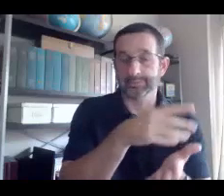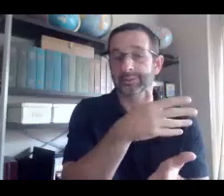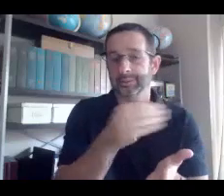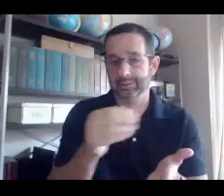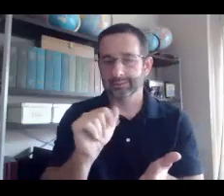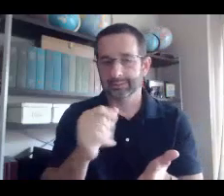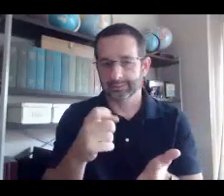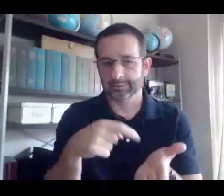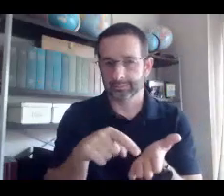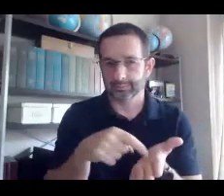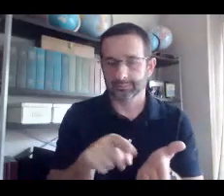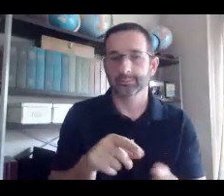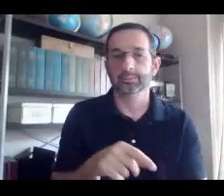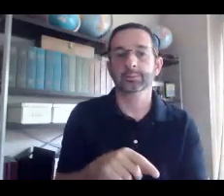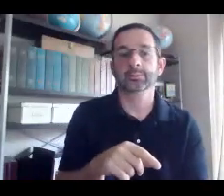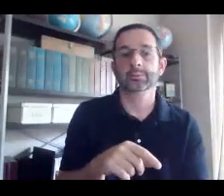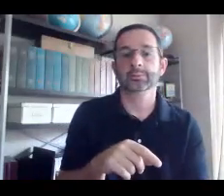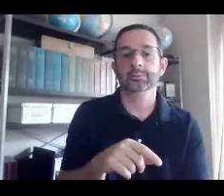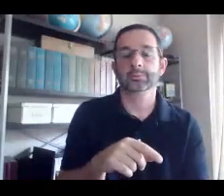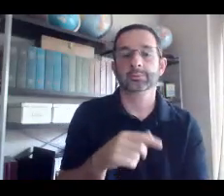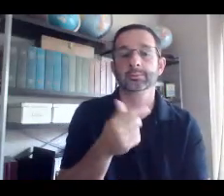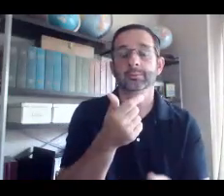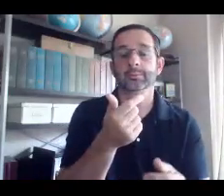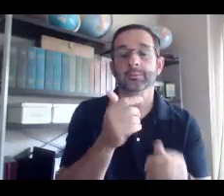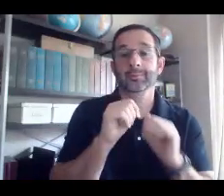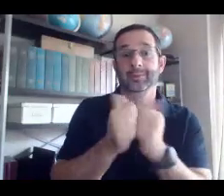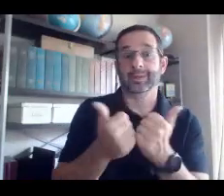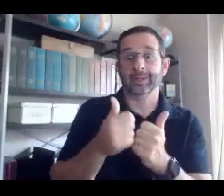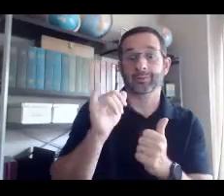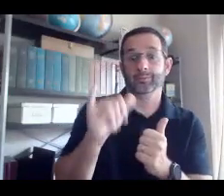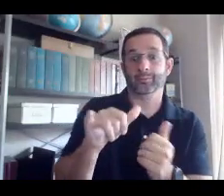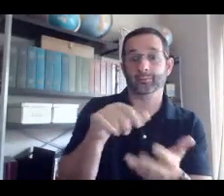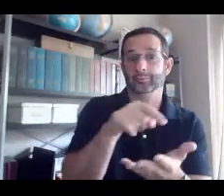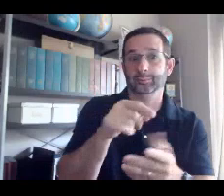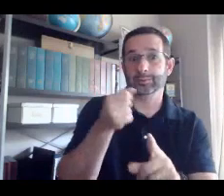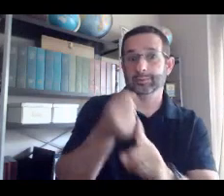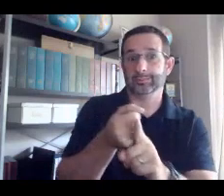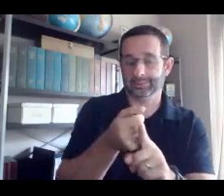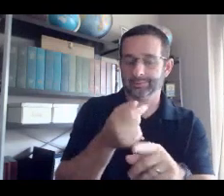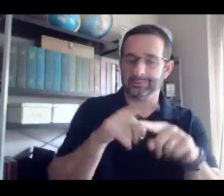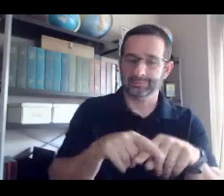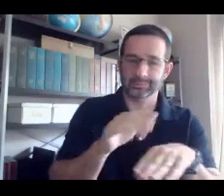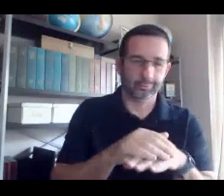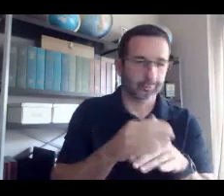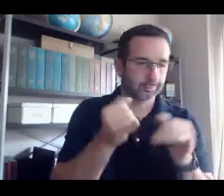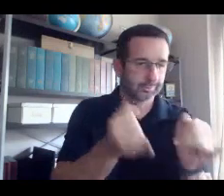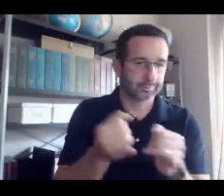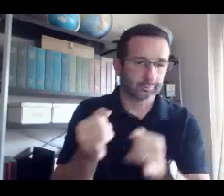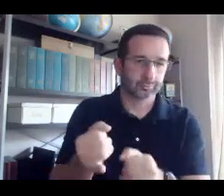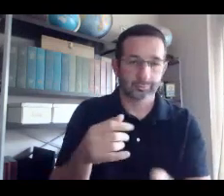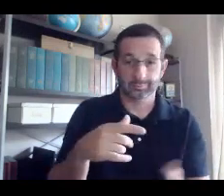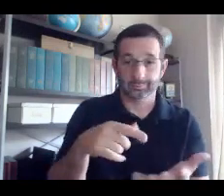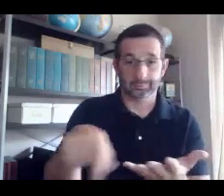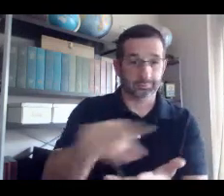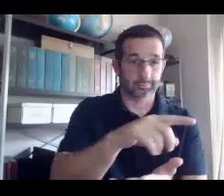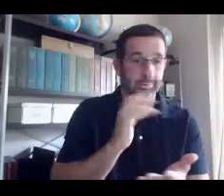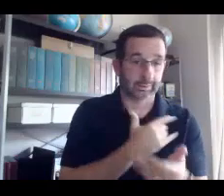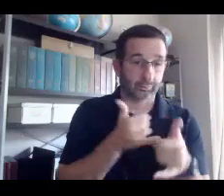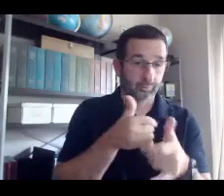include information on LRP as well as the tax payments. Now, how those